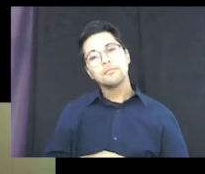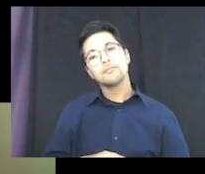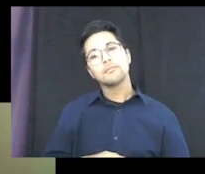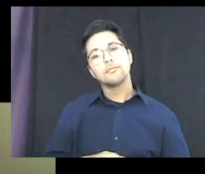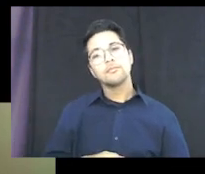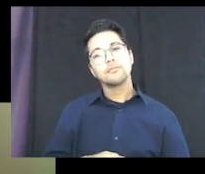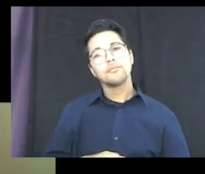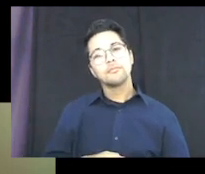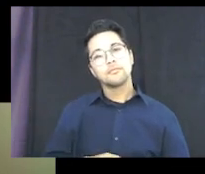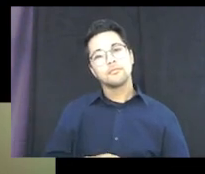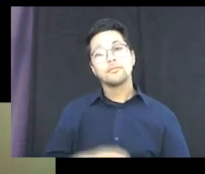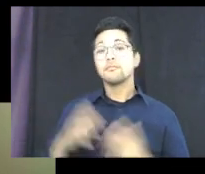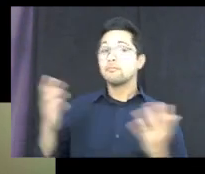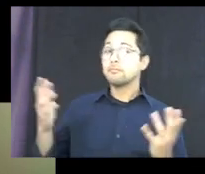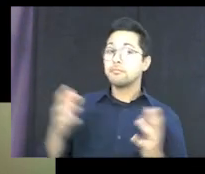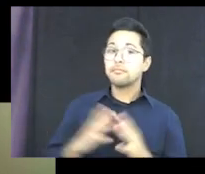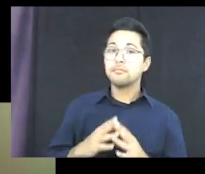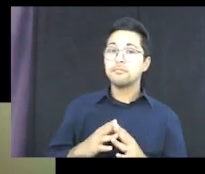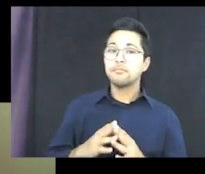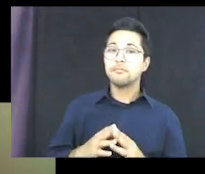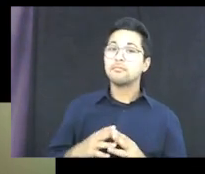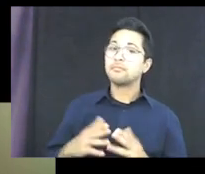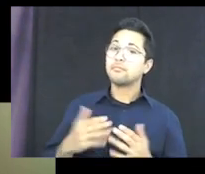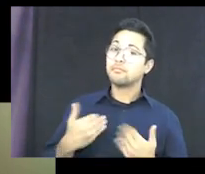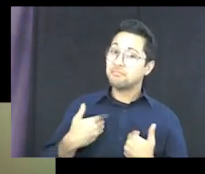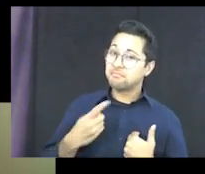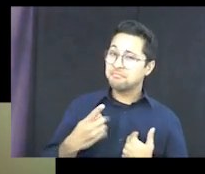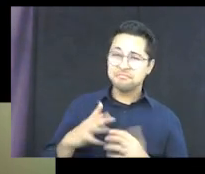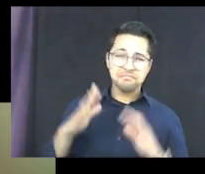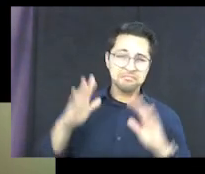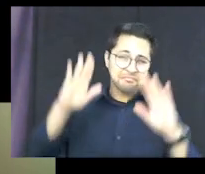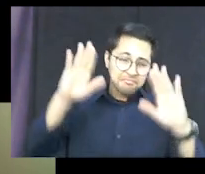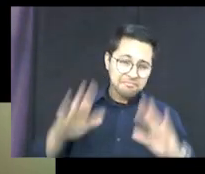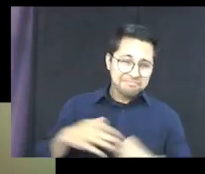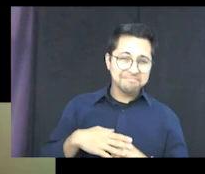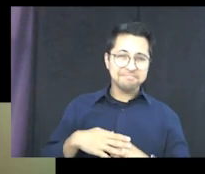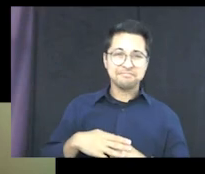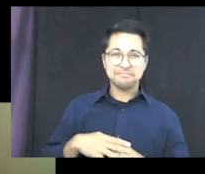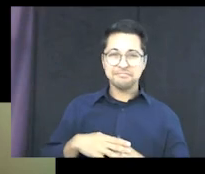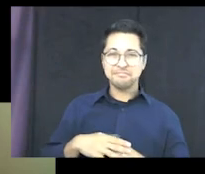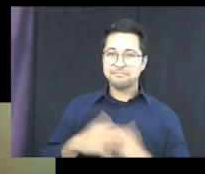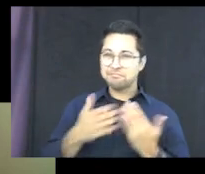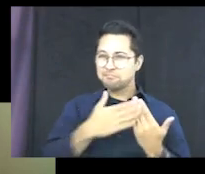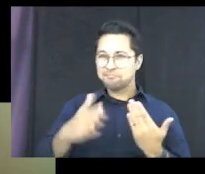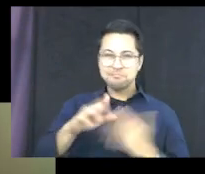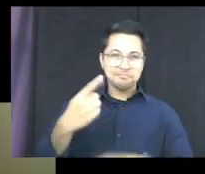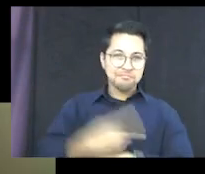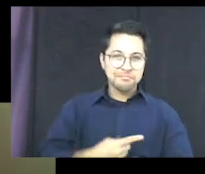Otherwise, have an amazing rest of your day.